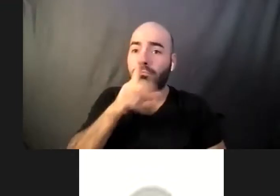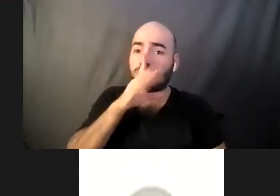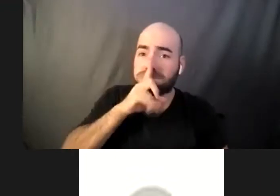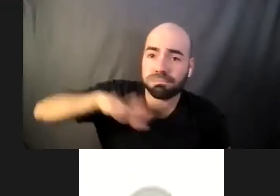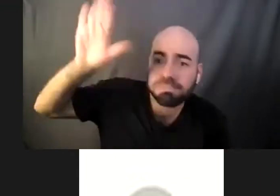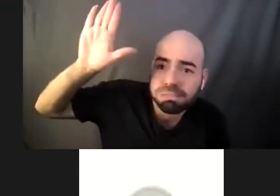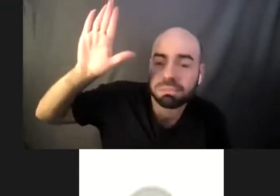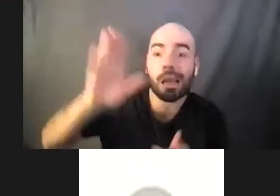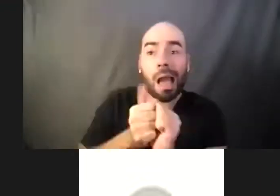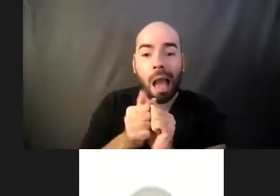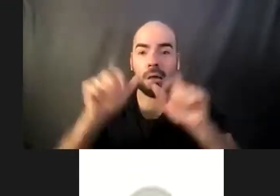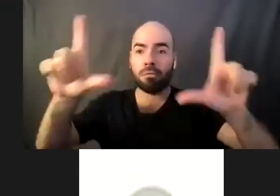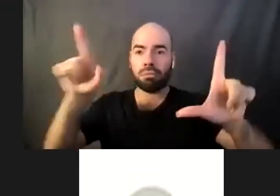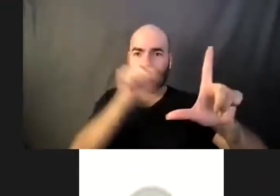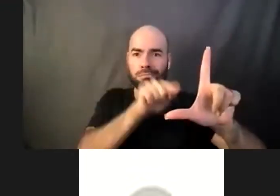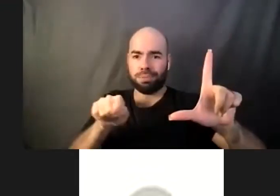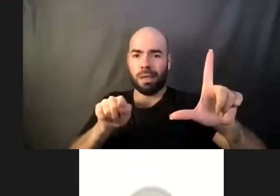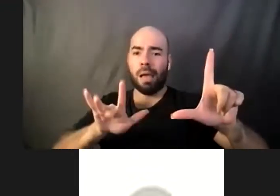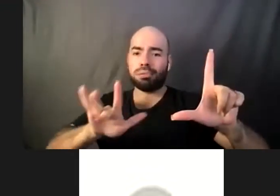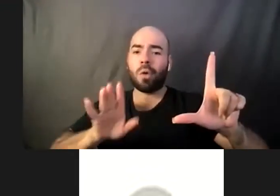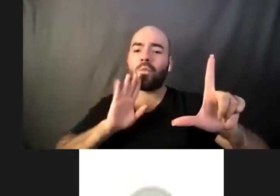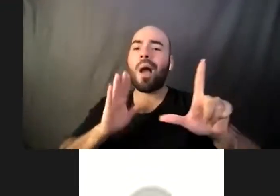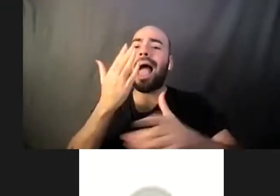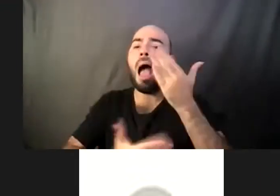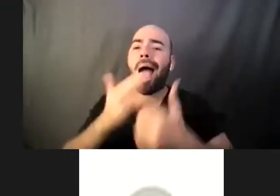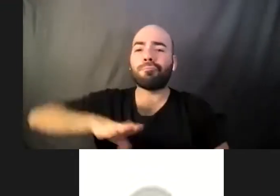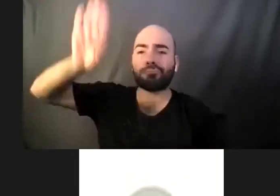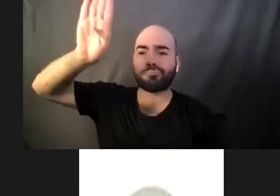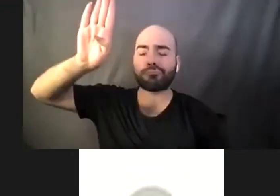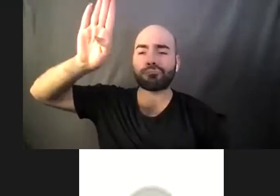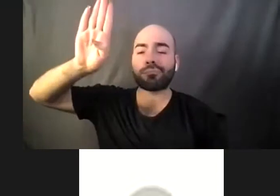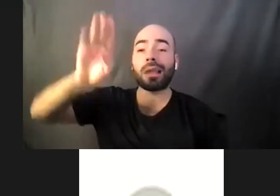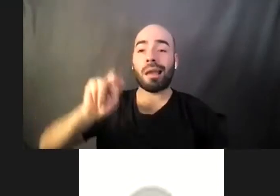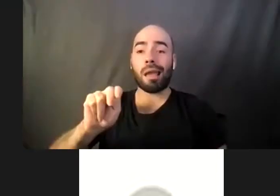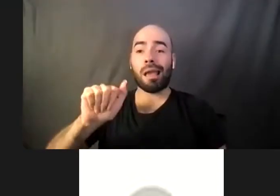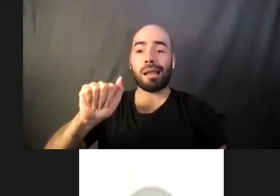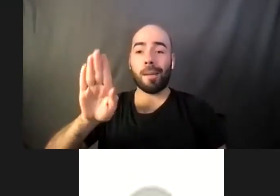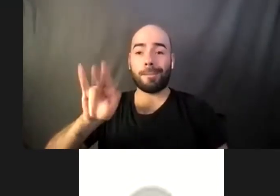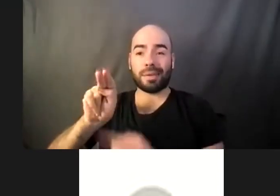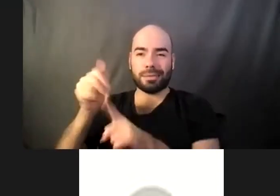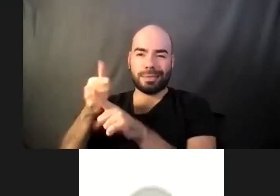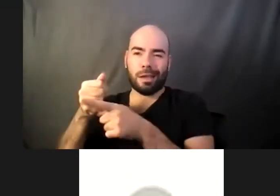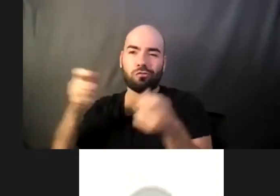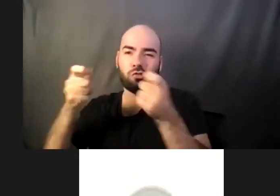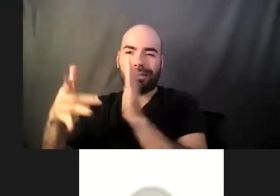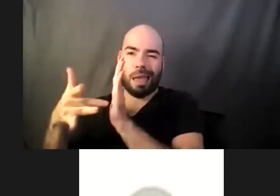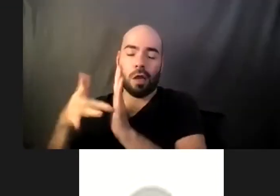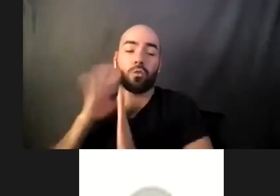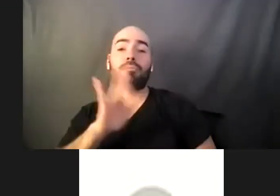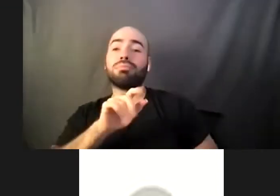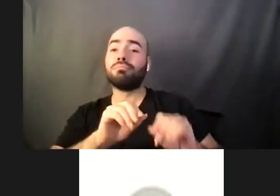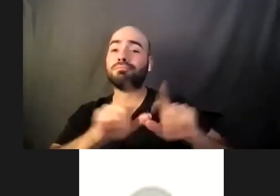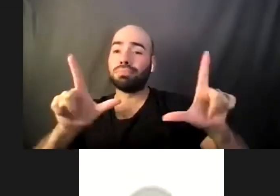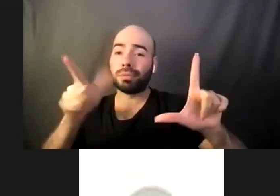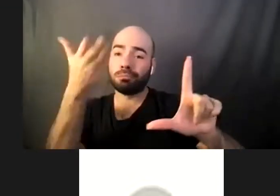raise your hand button, and my colleague Nabin will give you access to turn on your video and speak. Please also note that this event is being